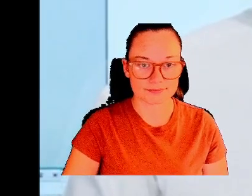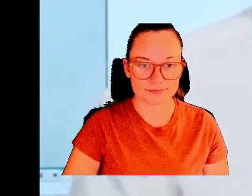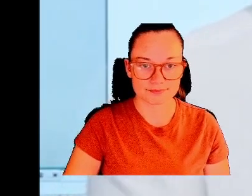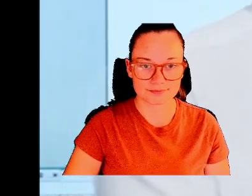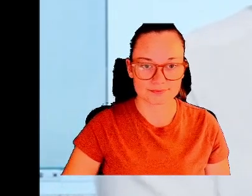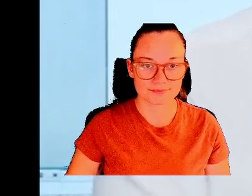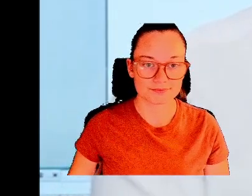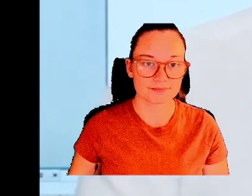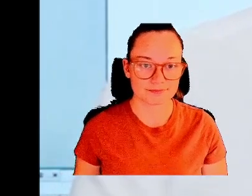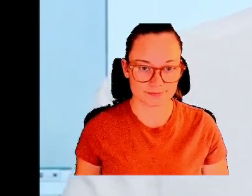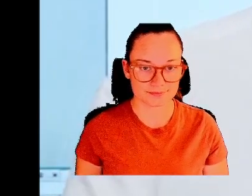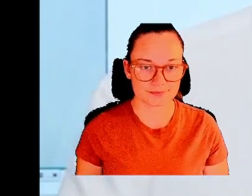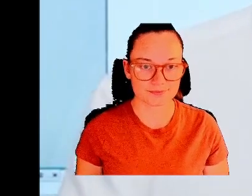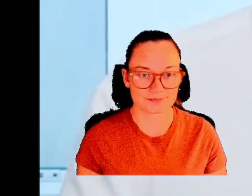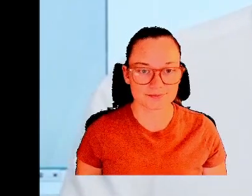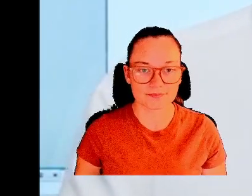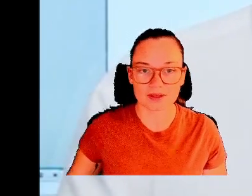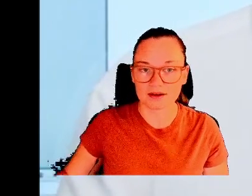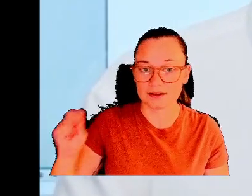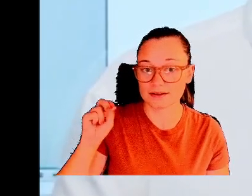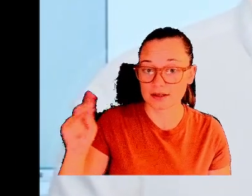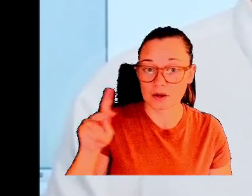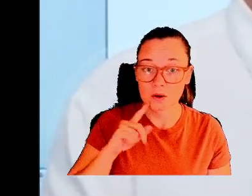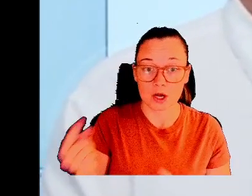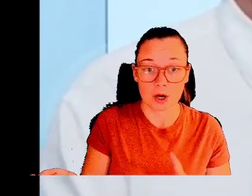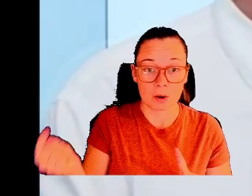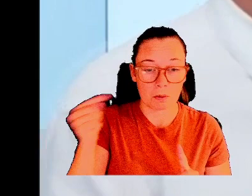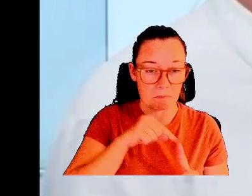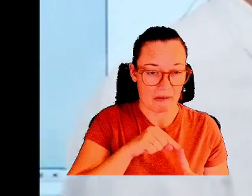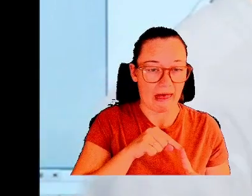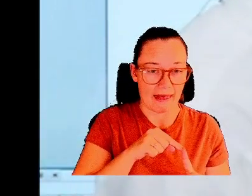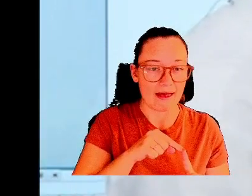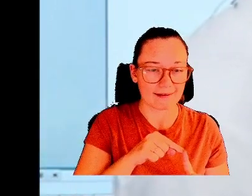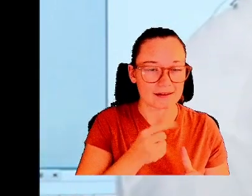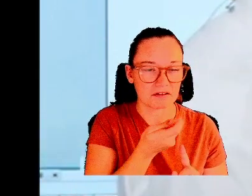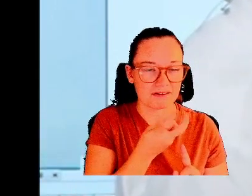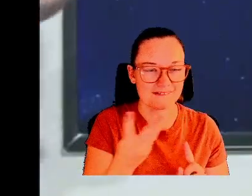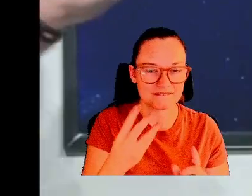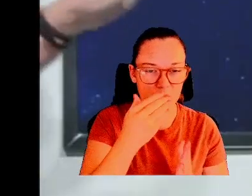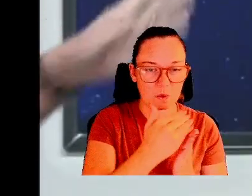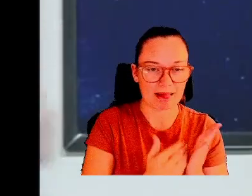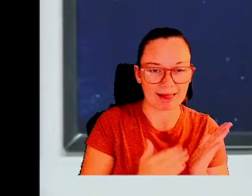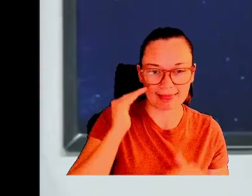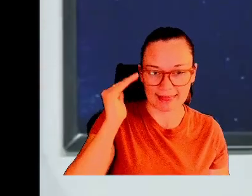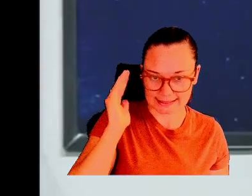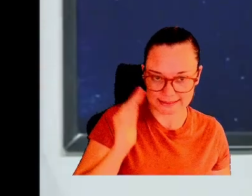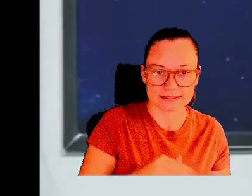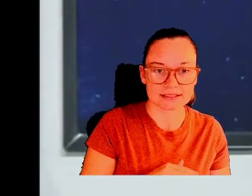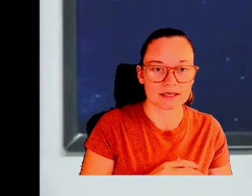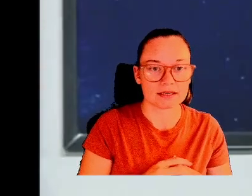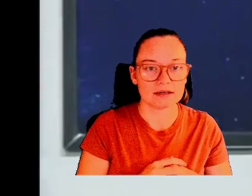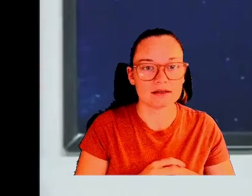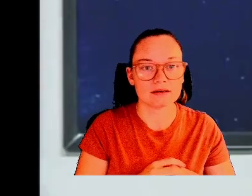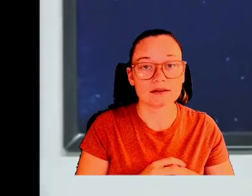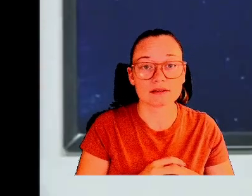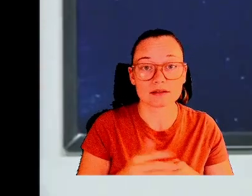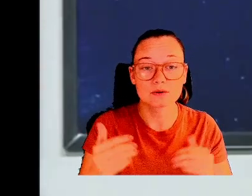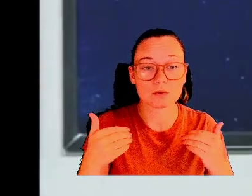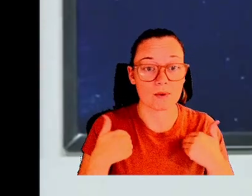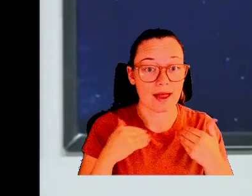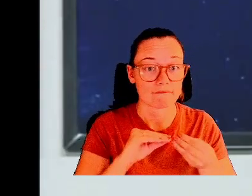Okay, guys, we're going to go back a few lessons. I'm going to ask you to recall something. I've got a sequence of numbers up here on the